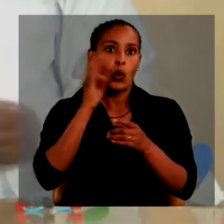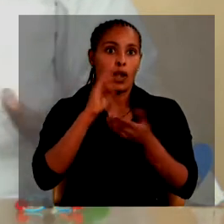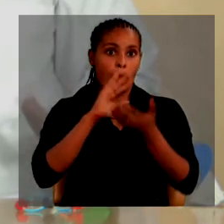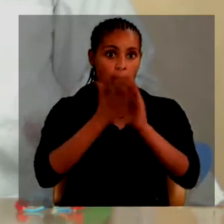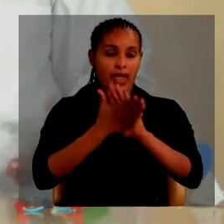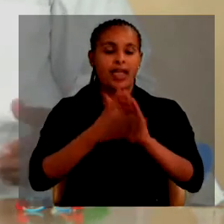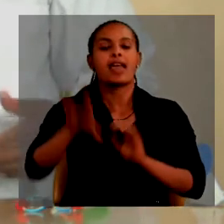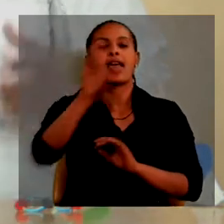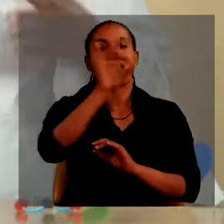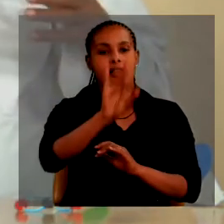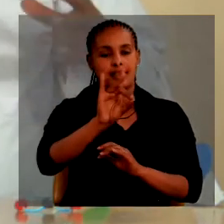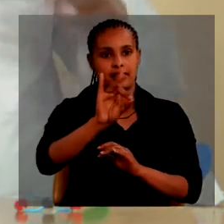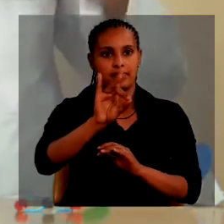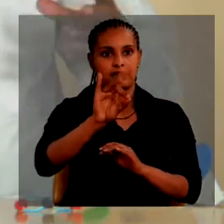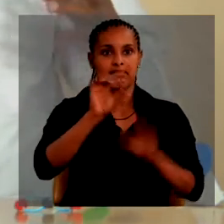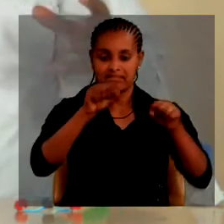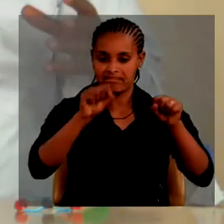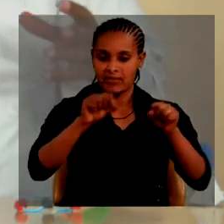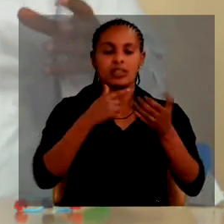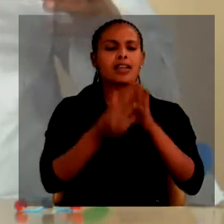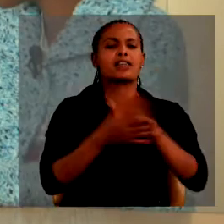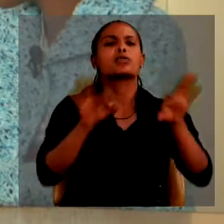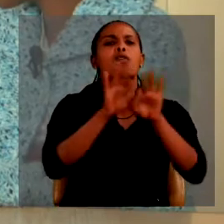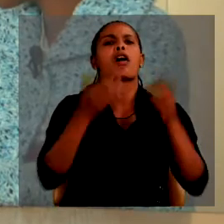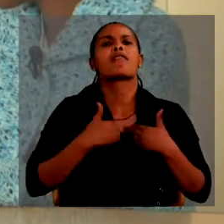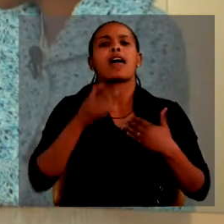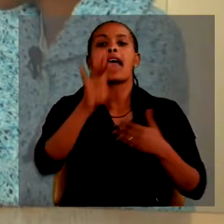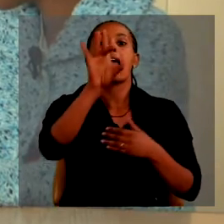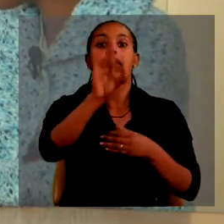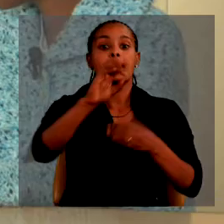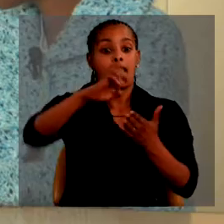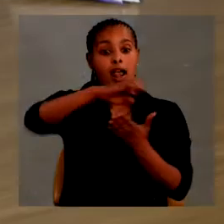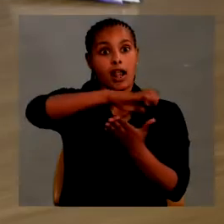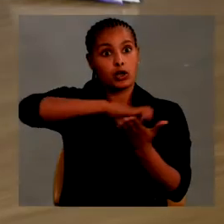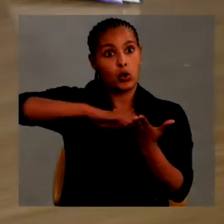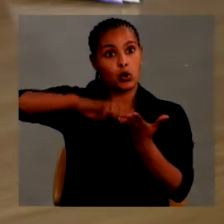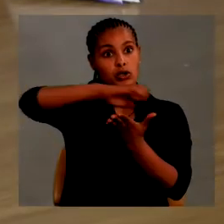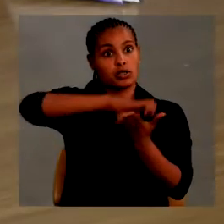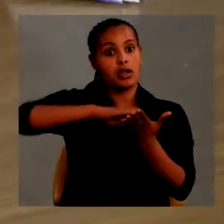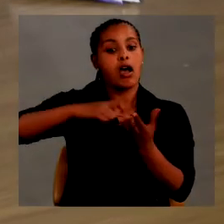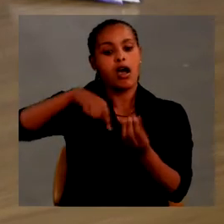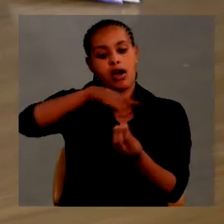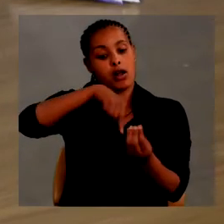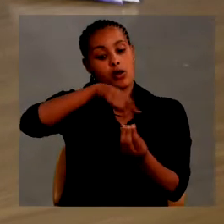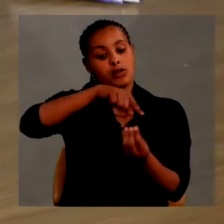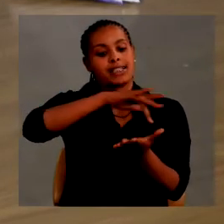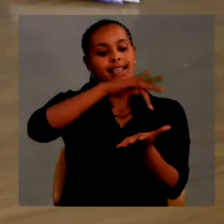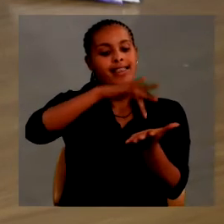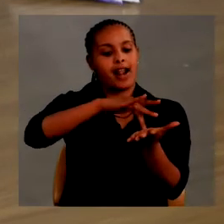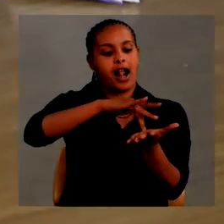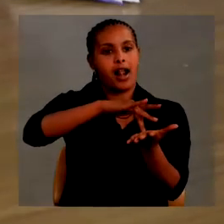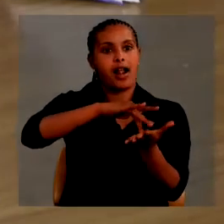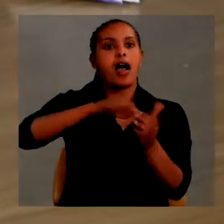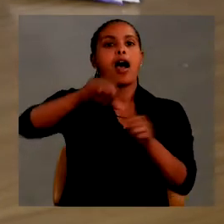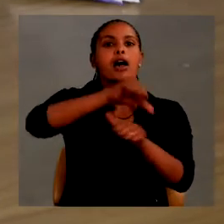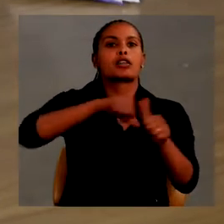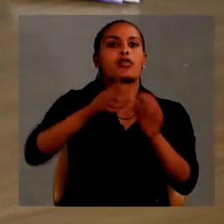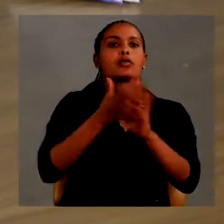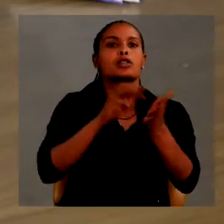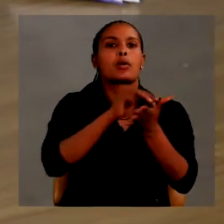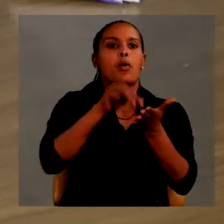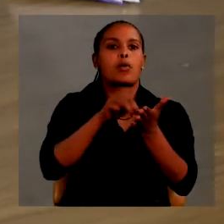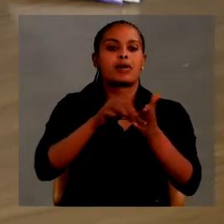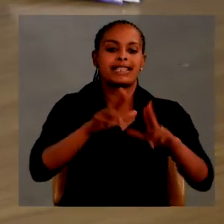8. 8. They need to have 8 electrons around the central atom for the molecule